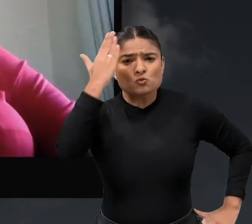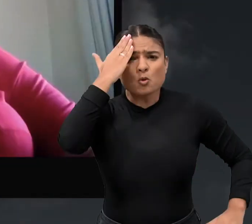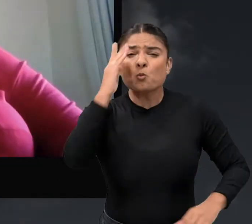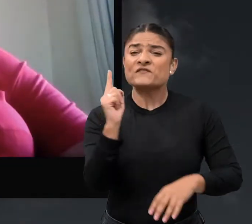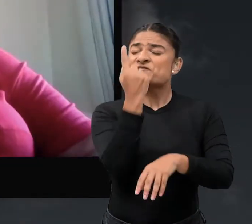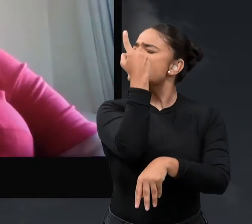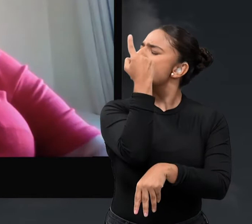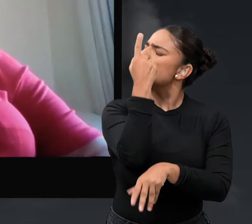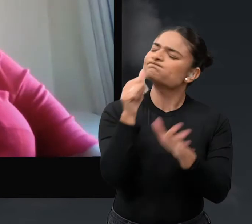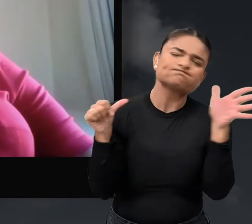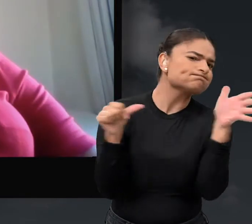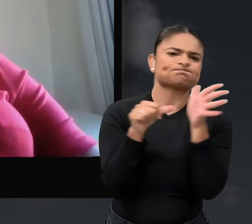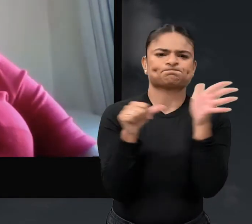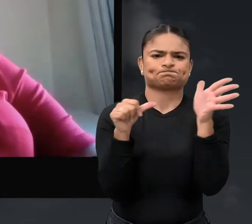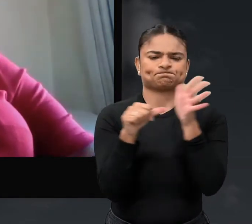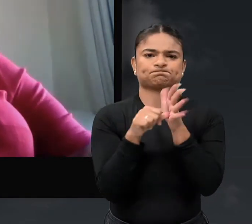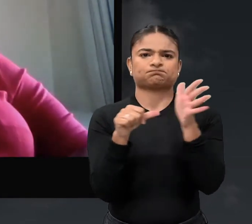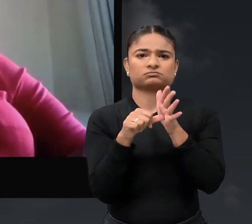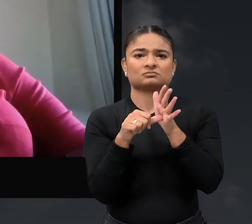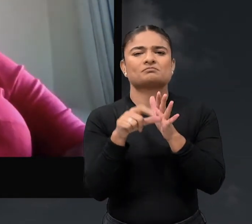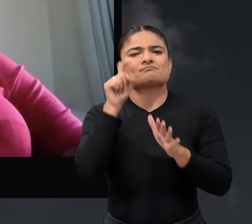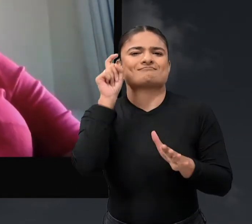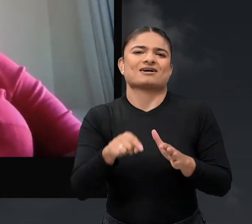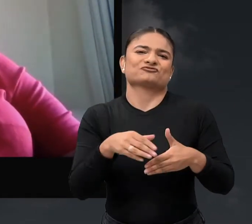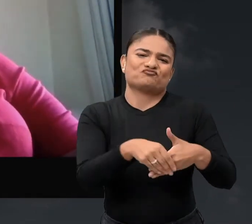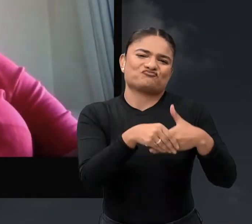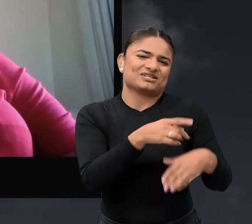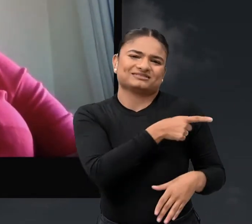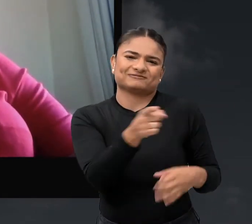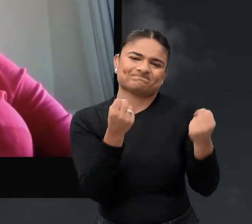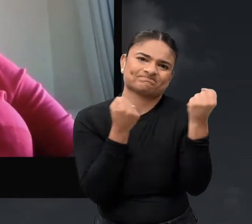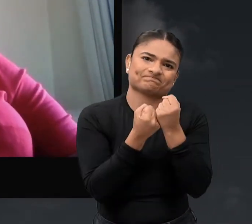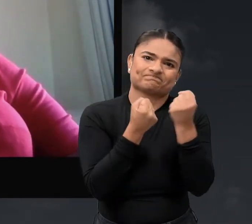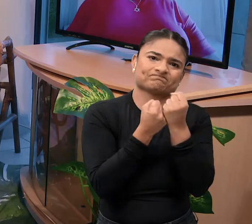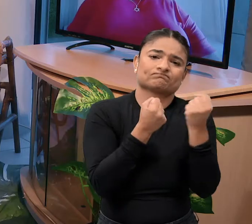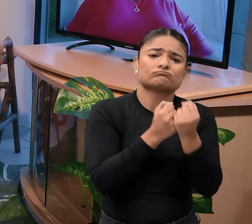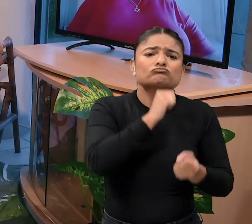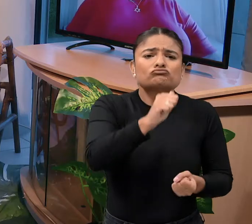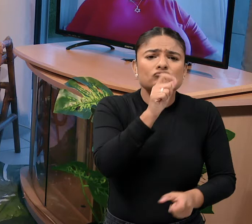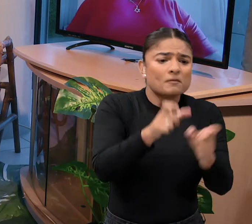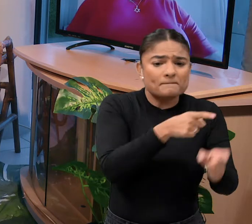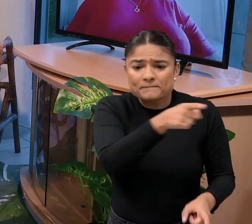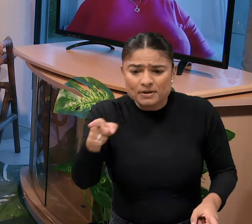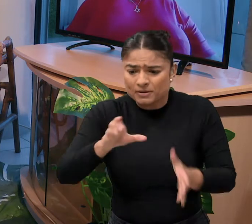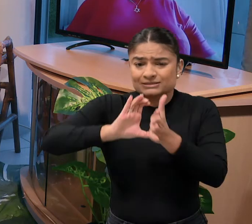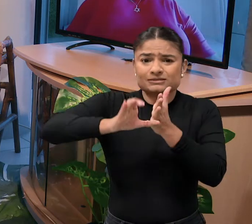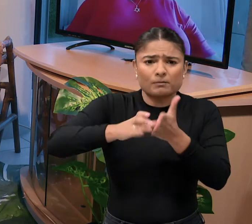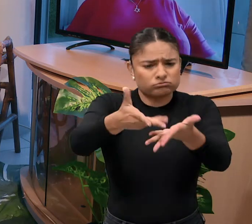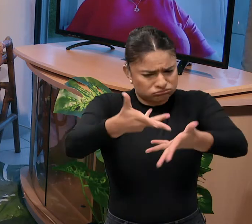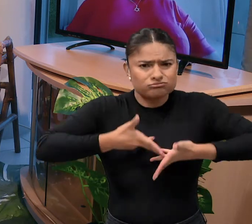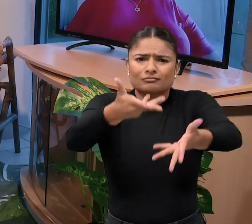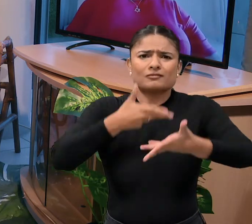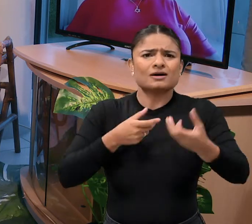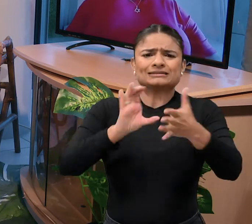for me, the first and most important thing about advice is peer support. You and I are both